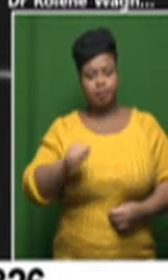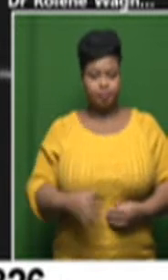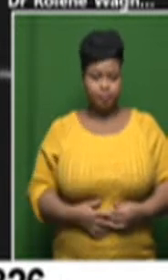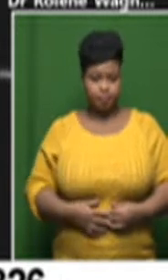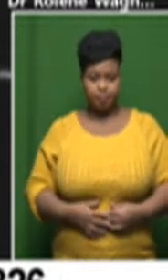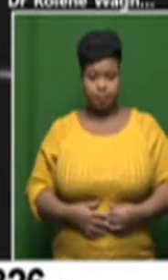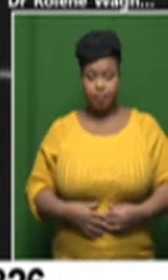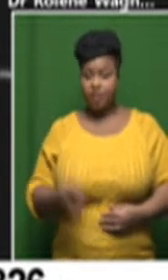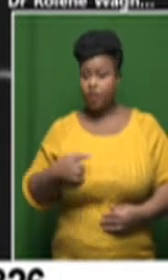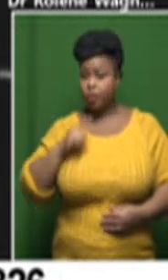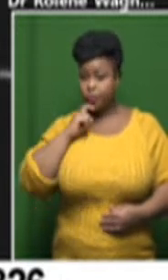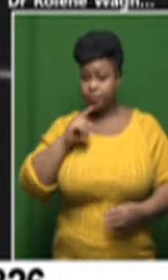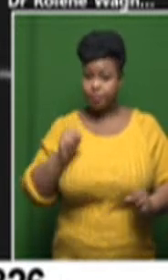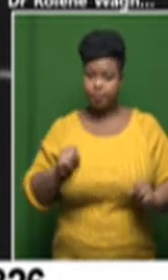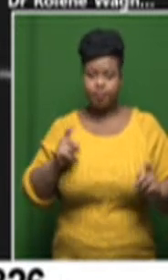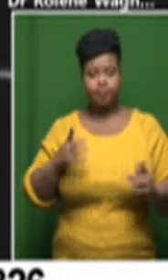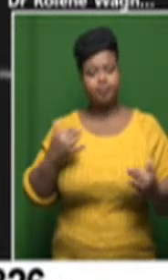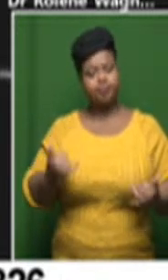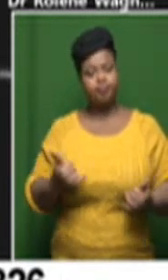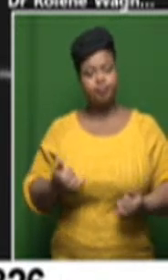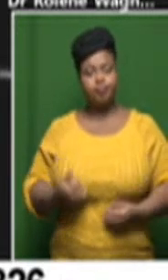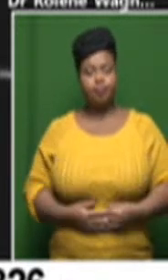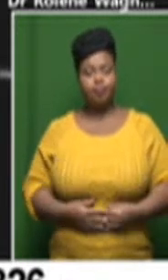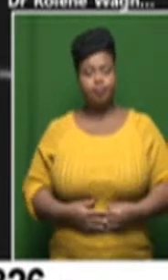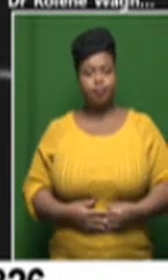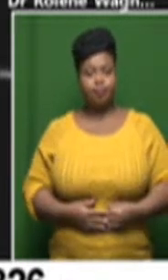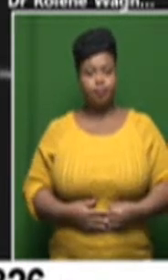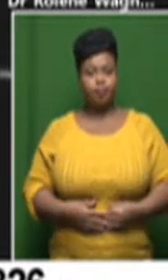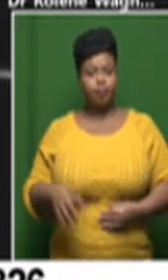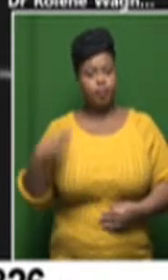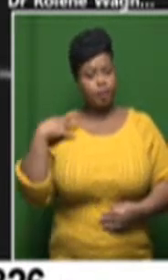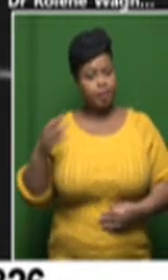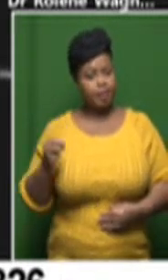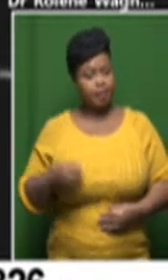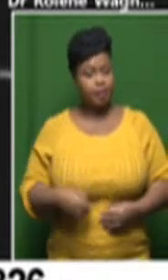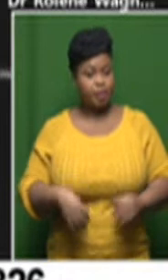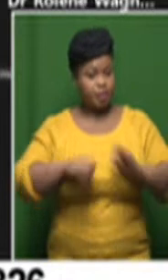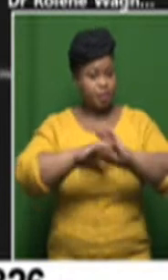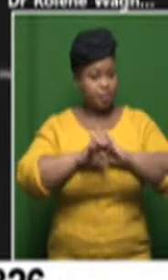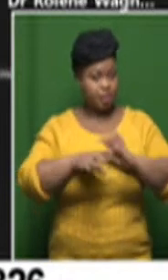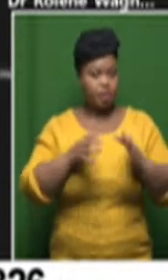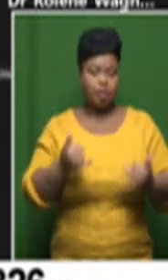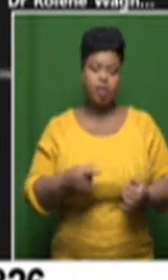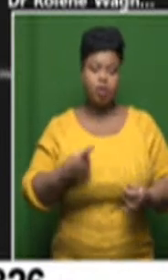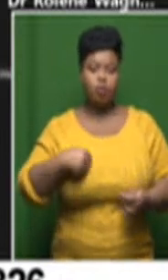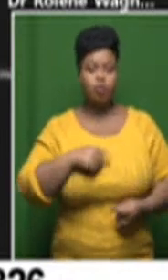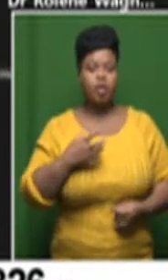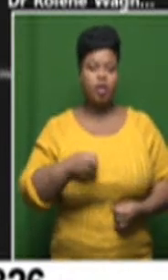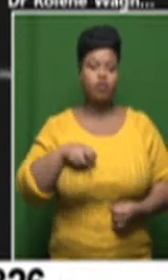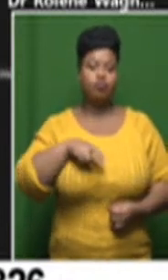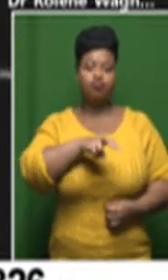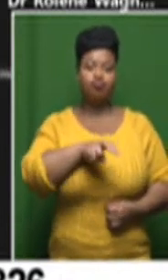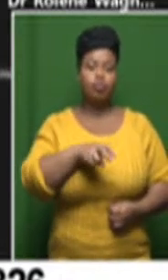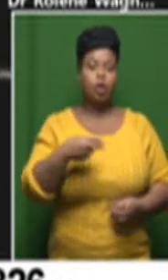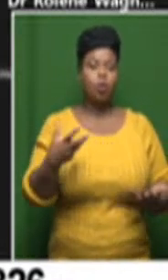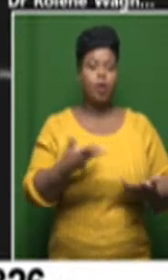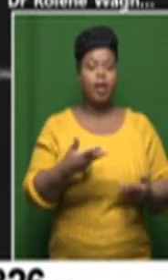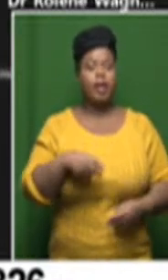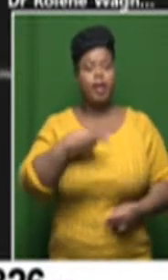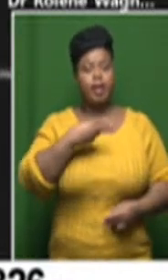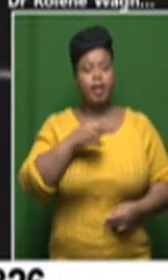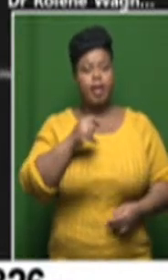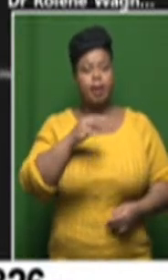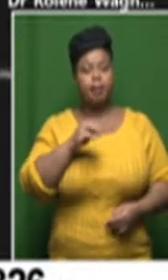fact, if I could use this opportunity, Honourable Minister, as well as the media, we're having a drive-through site at Hemingway's Mall